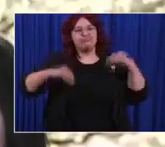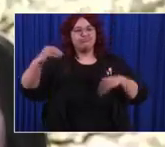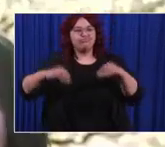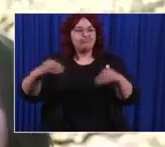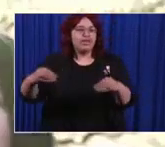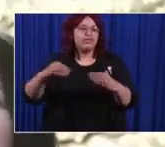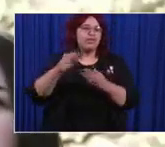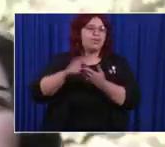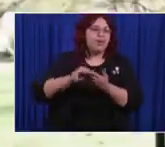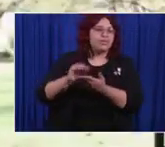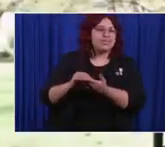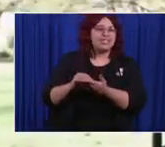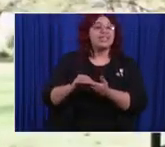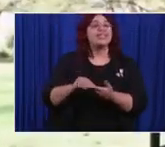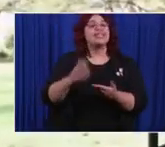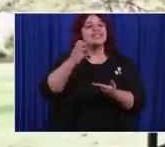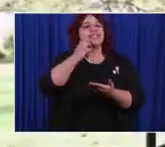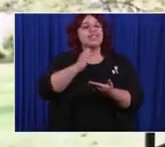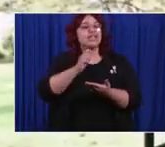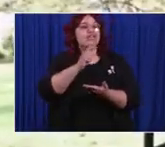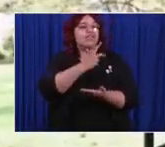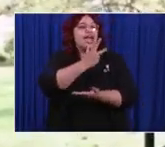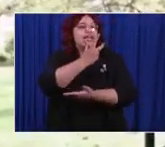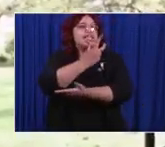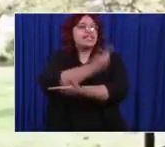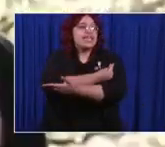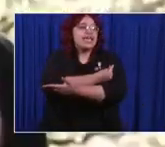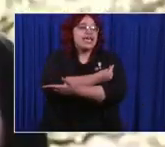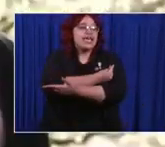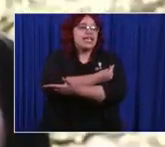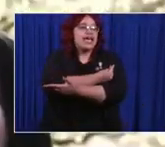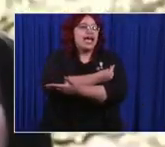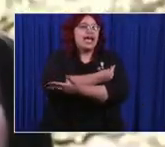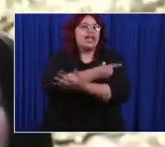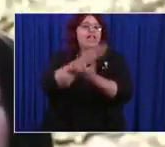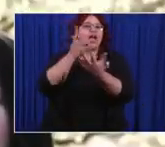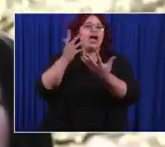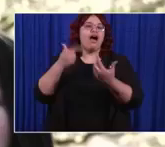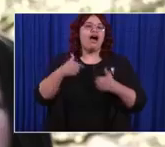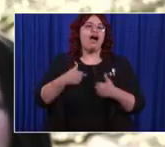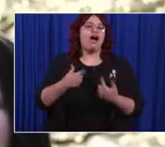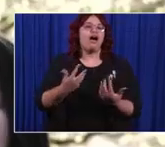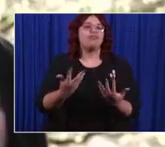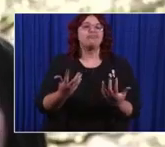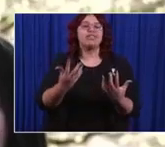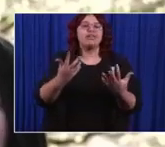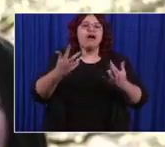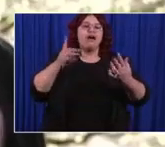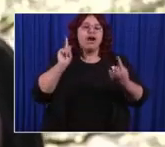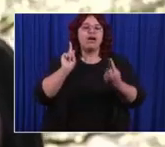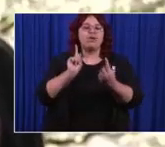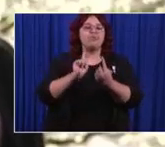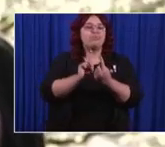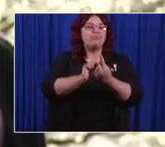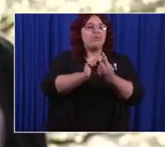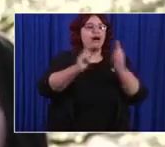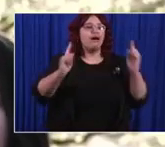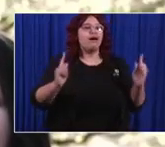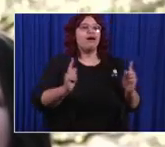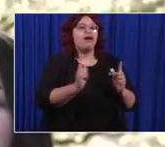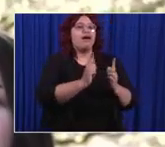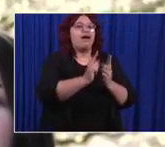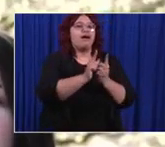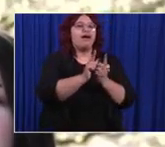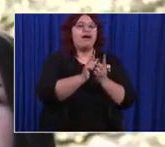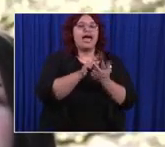Dear vaccine, let me close the distance. Let me hold my grandmother's hand and kiss the wrinkle